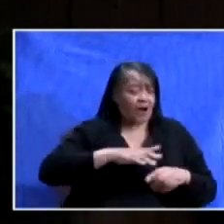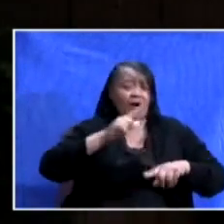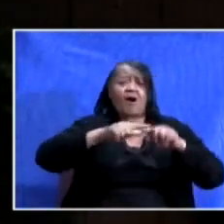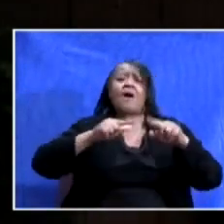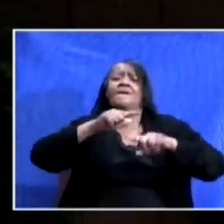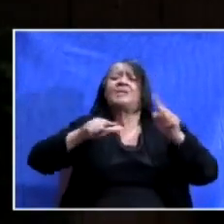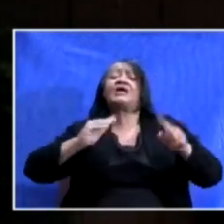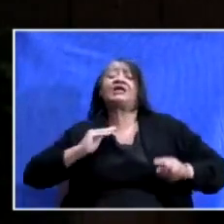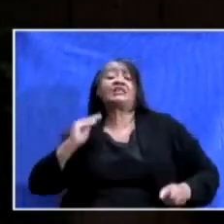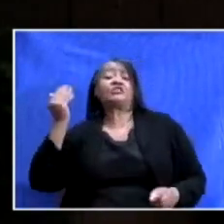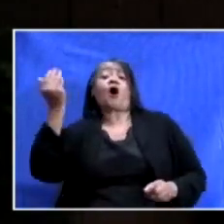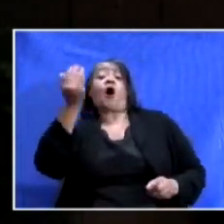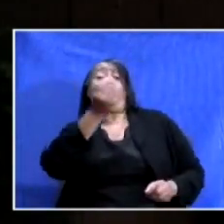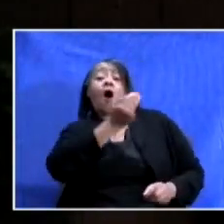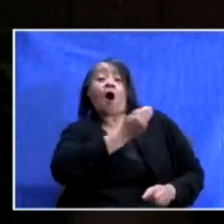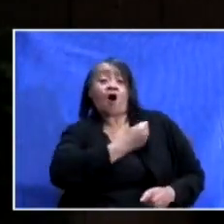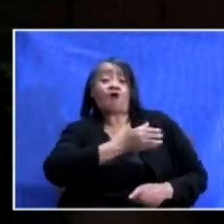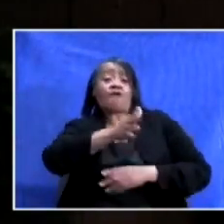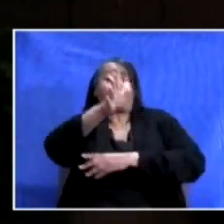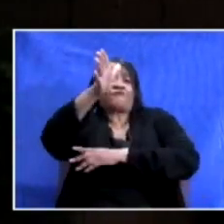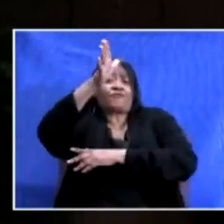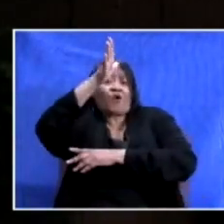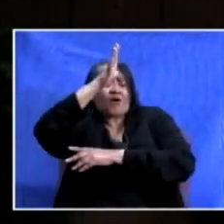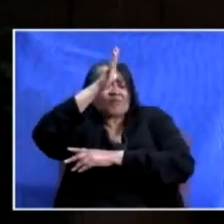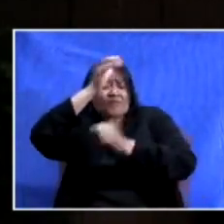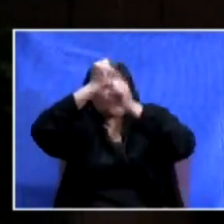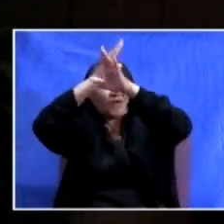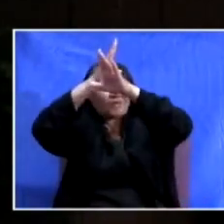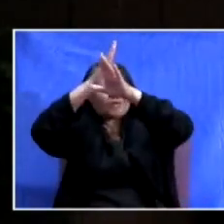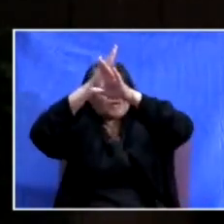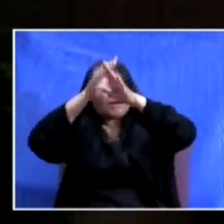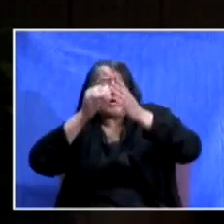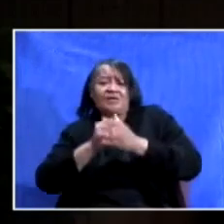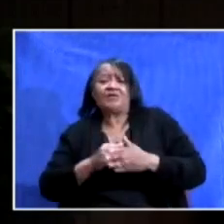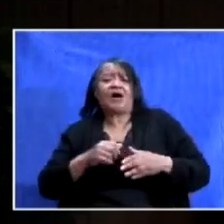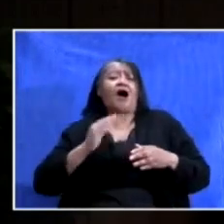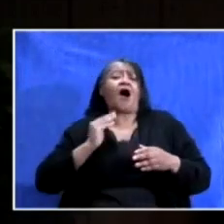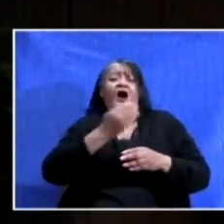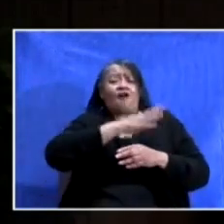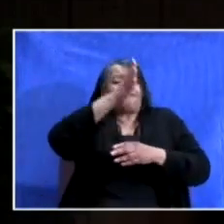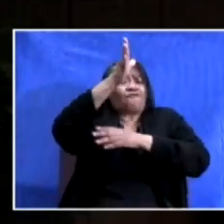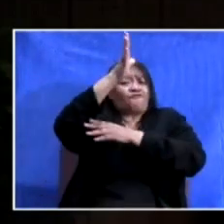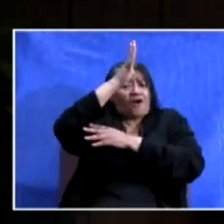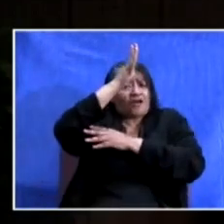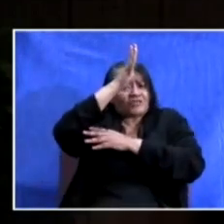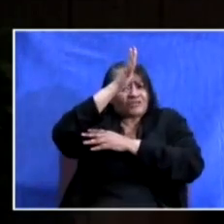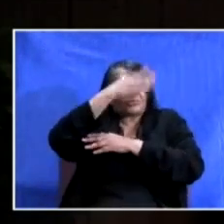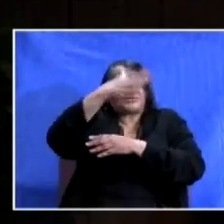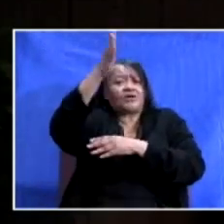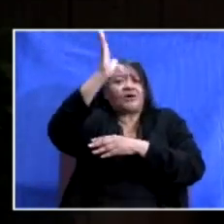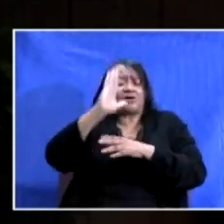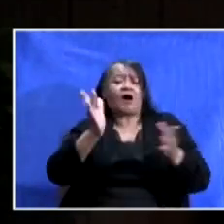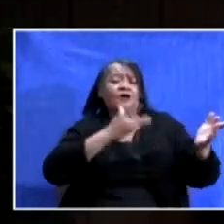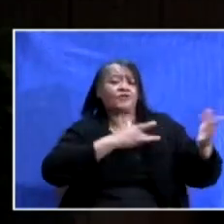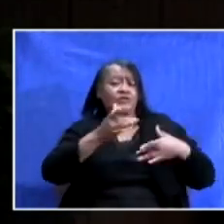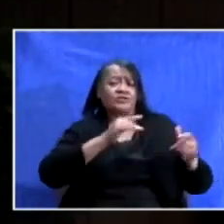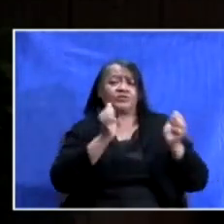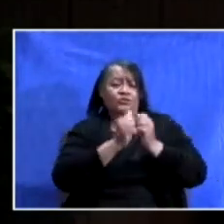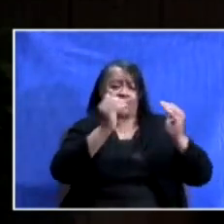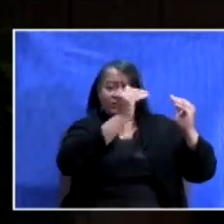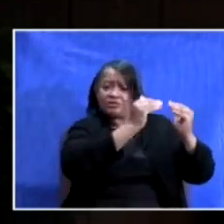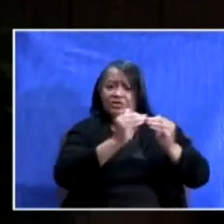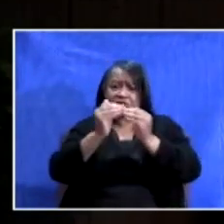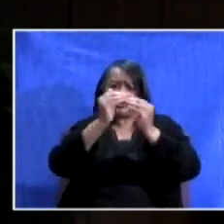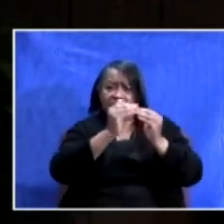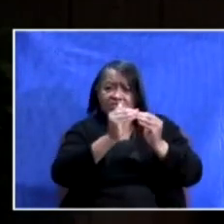But our Father, God so loved the world. God is concerned with